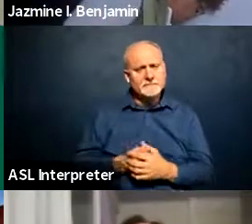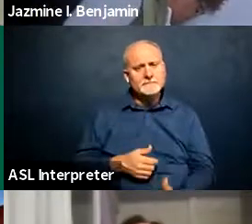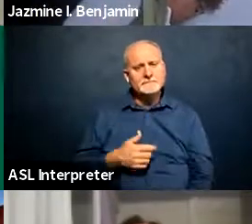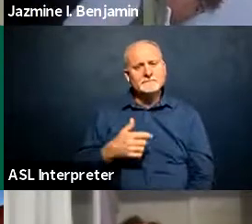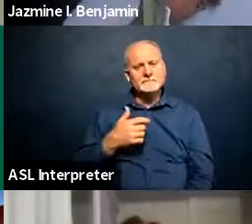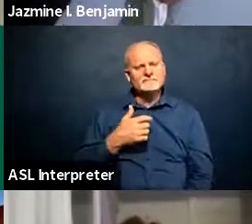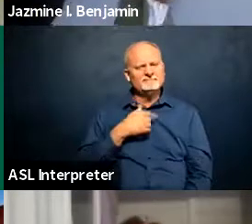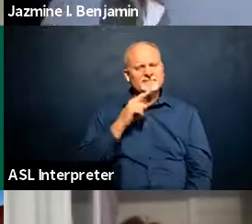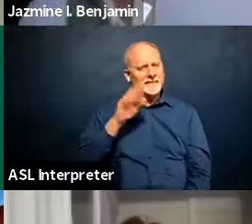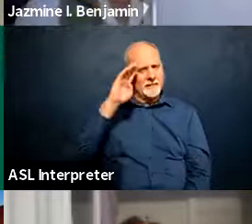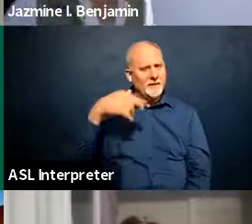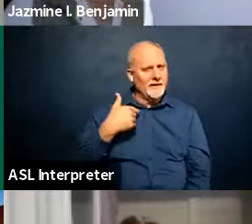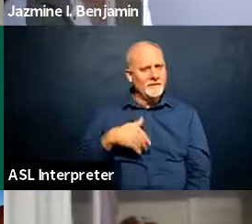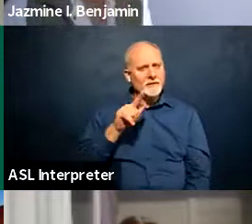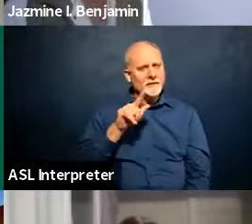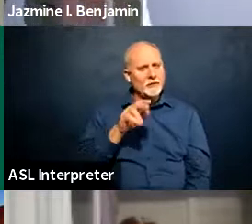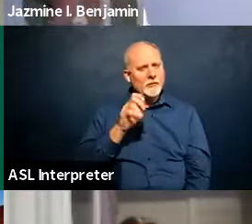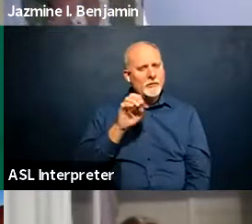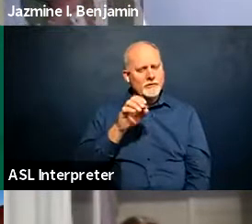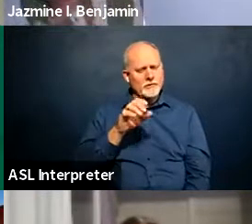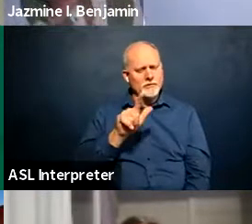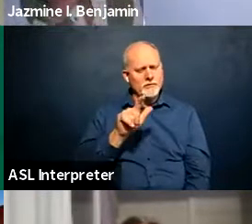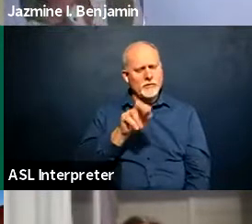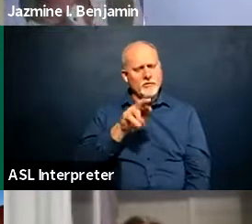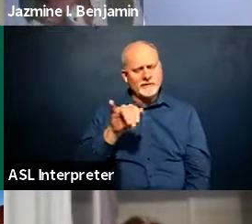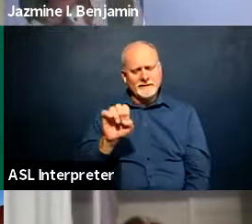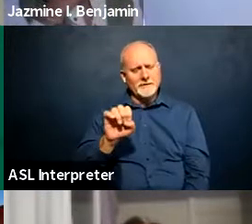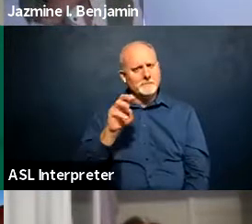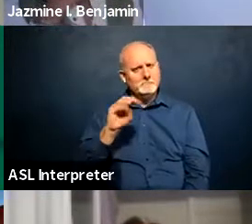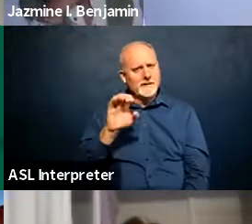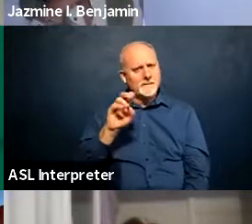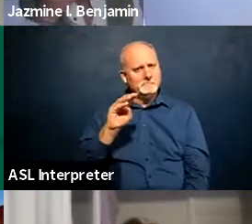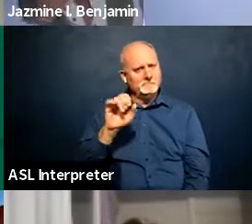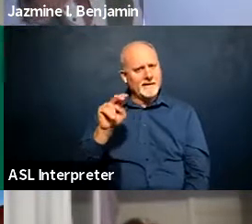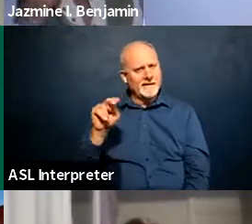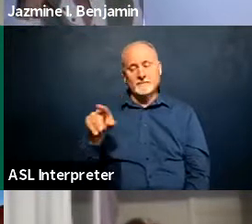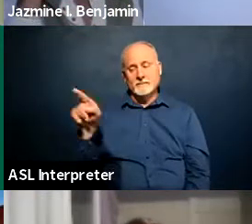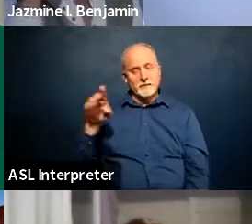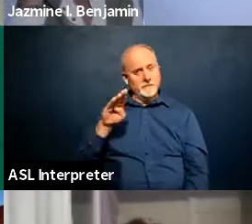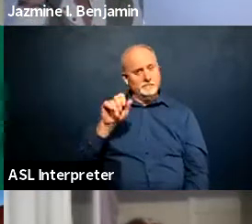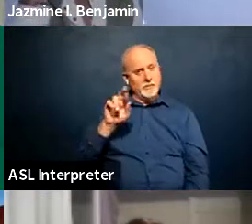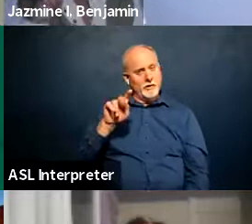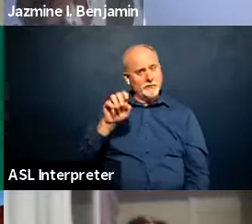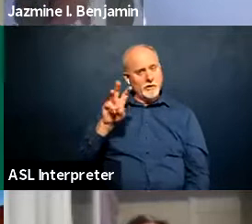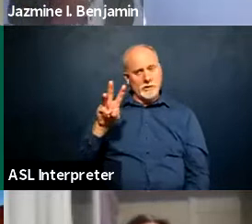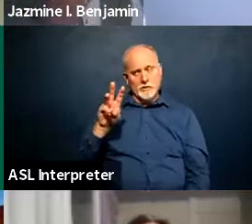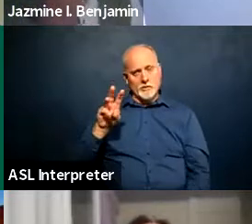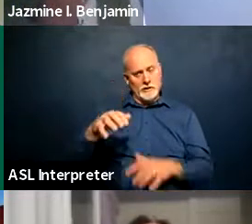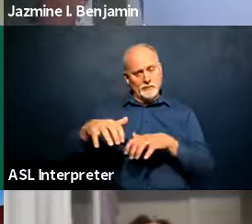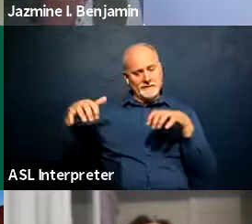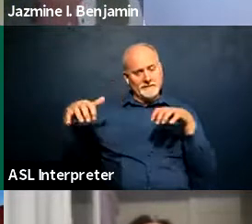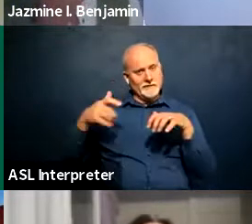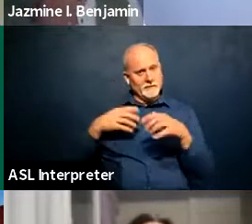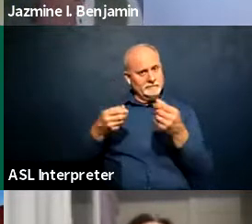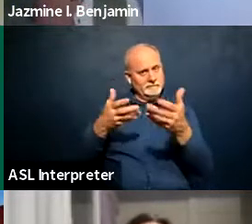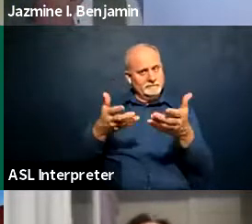address that. Hi everyone, I'm Lori McMahon. So the education building and Bartow Arena were extra spaces that we made available for